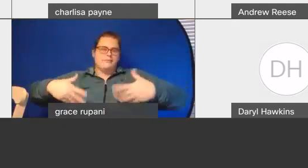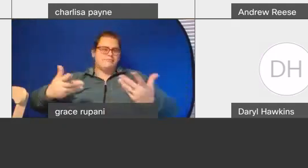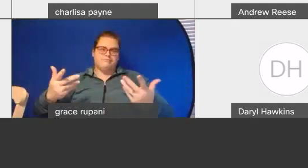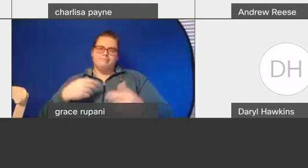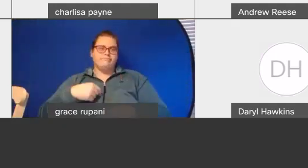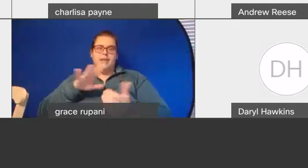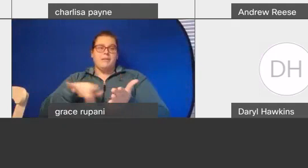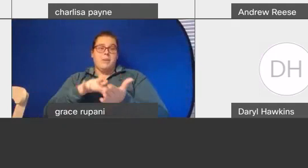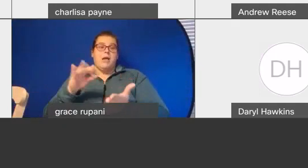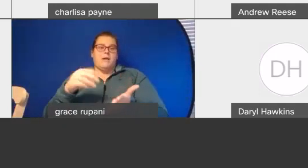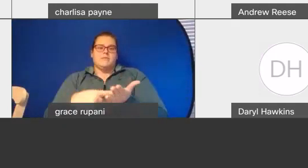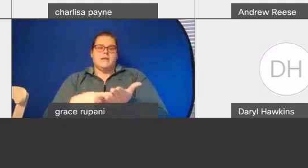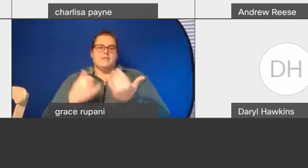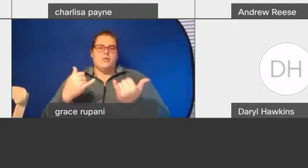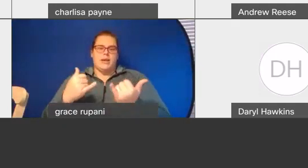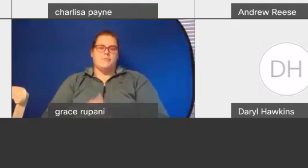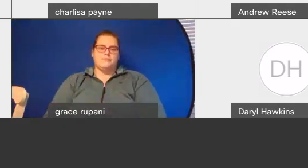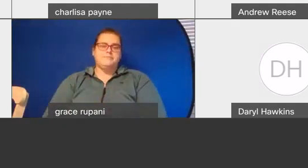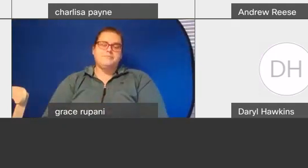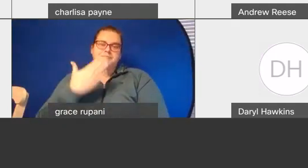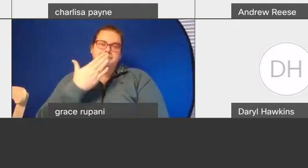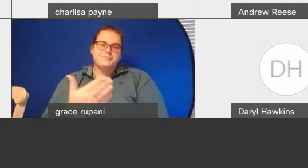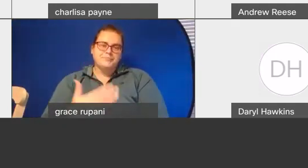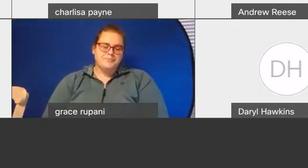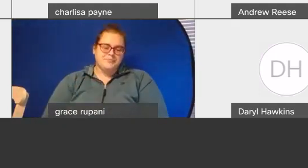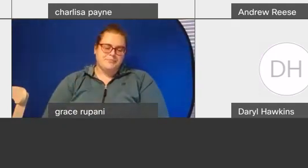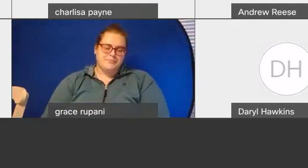now. Thank you.